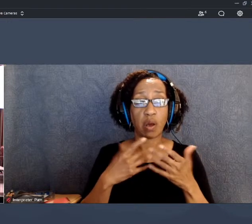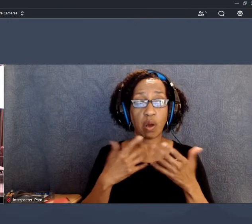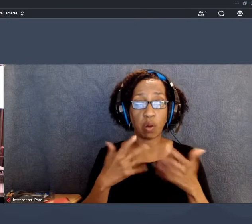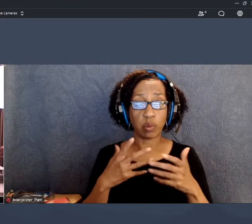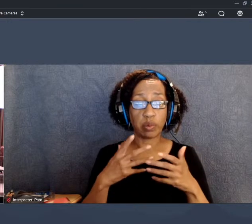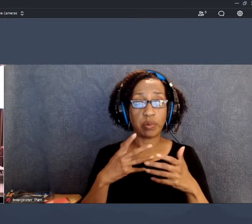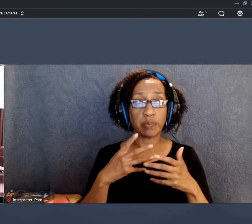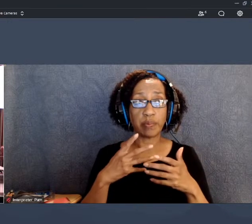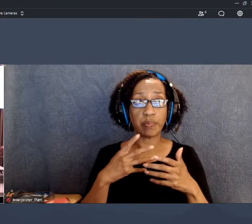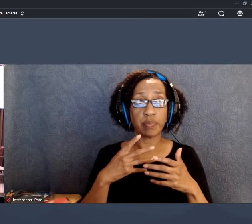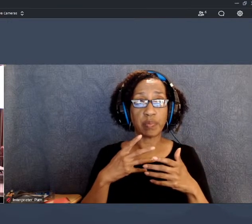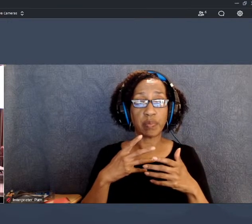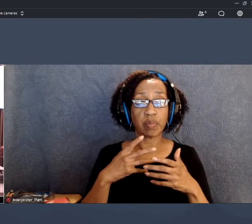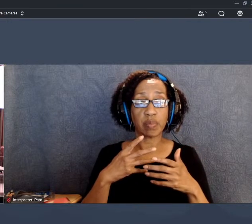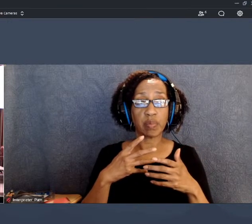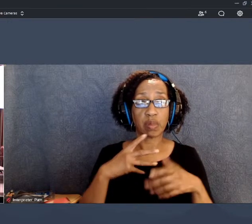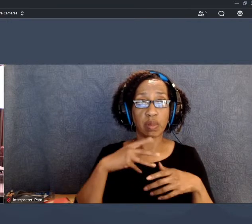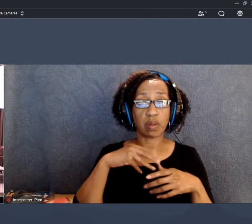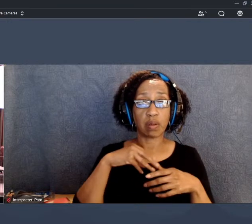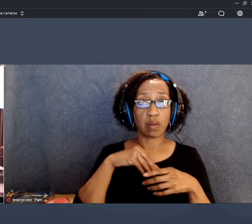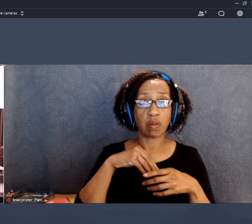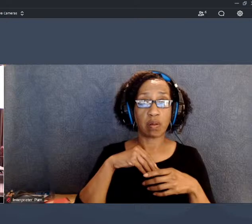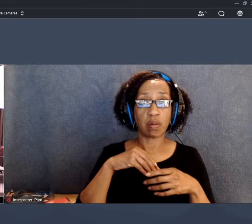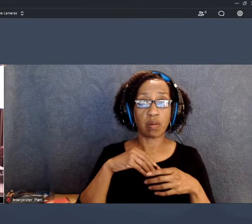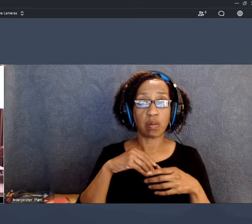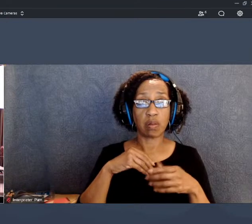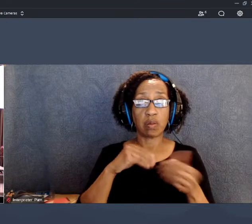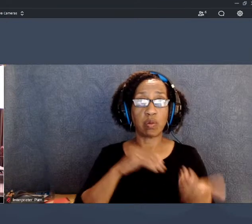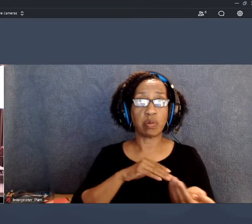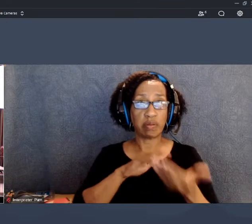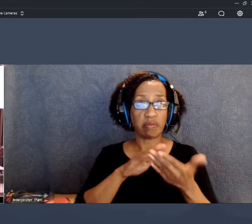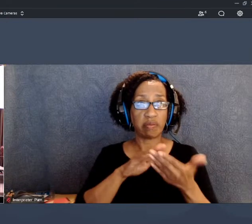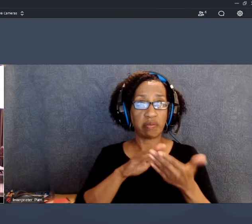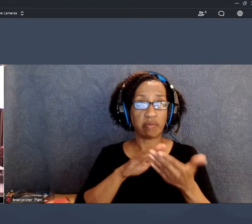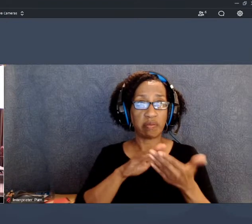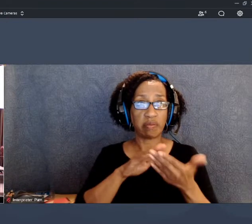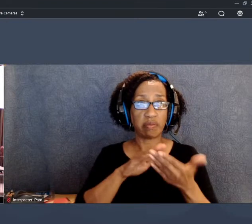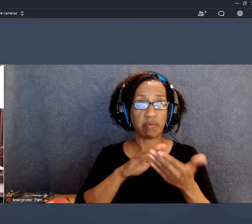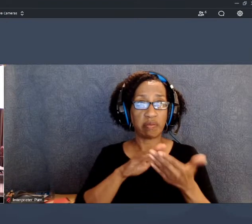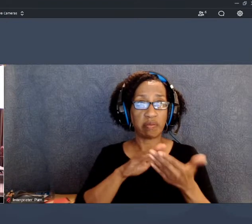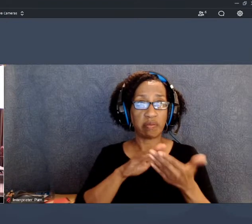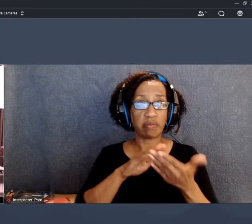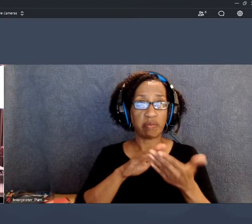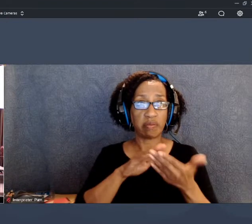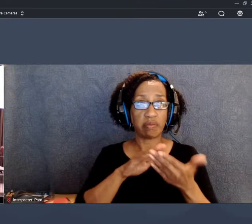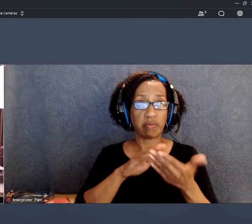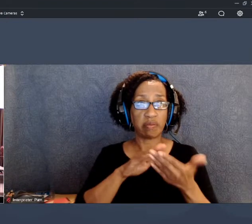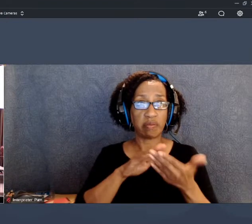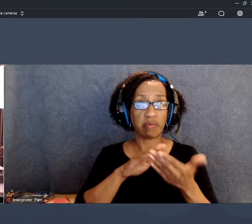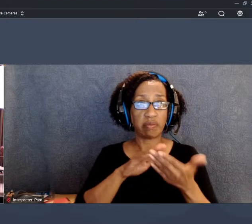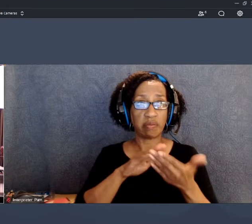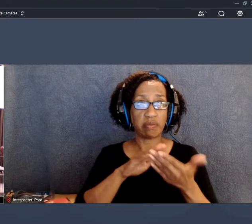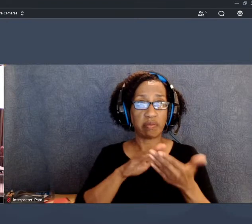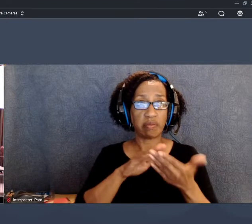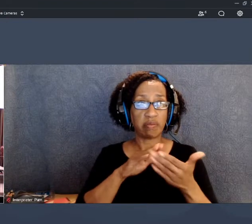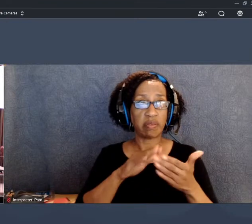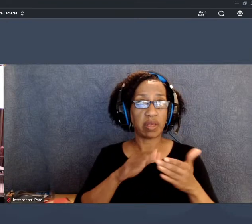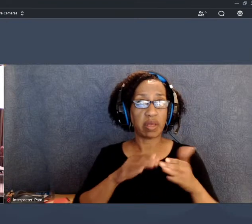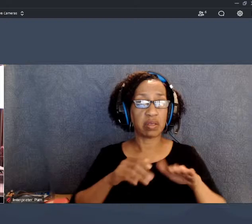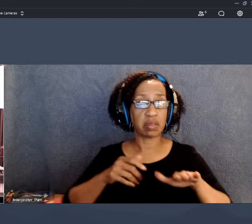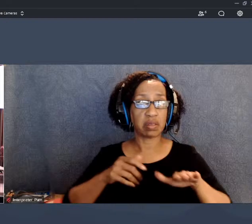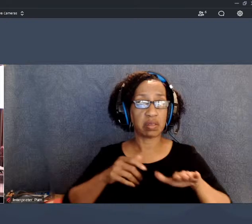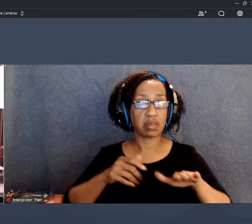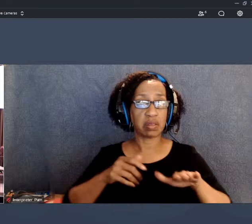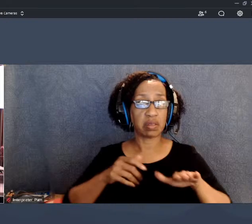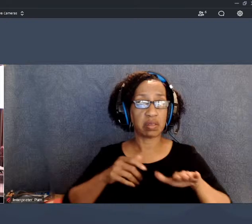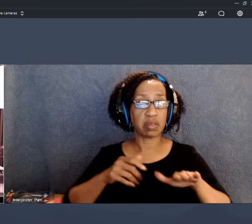actually be handled before a sitting judge. The judge, in my opinion, has the ability to